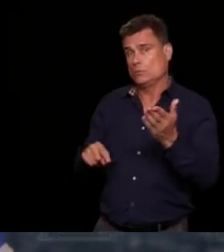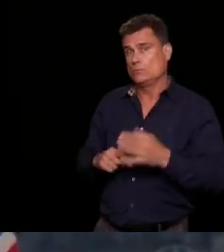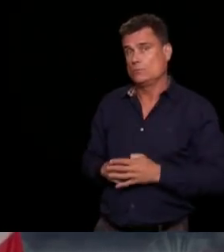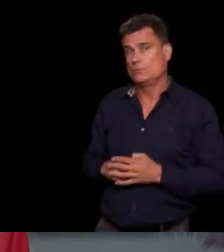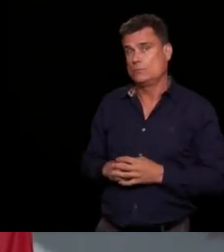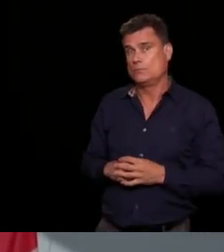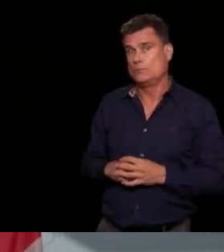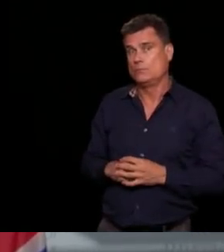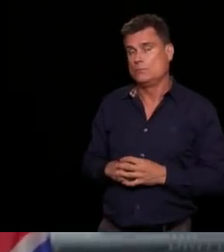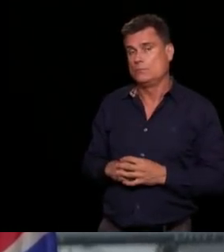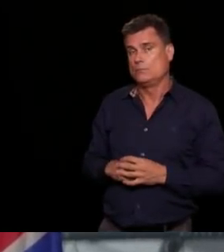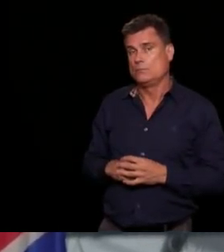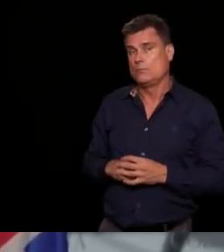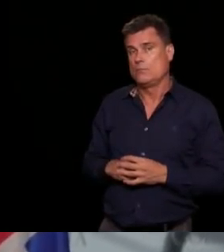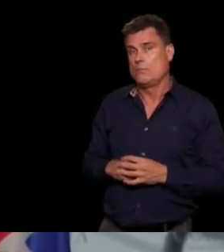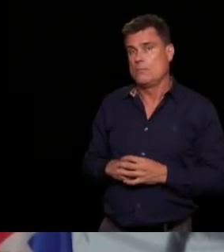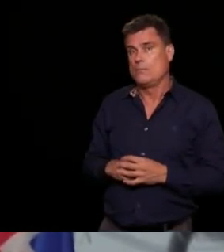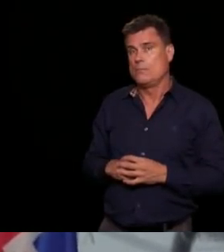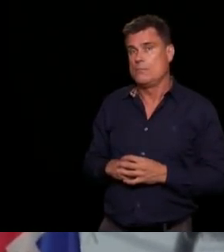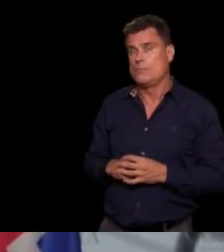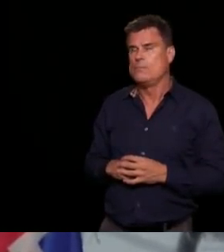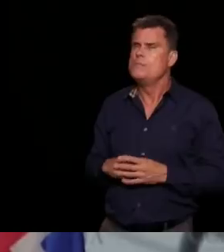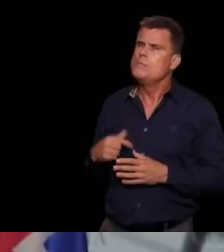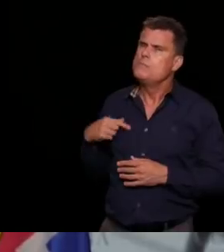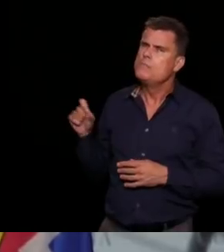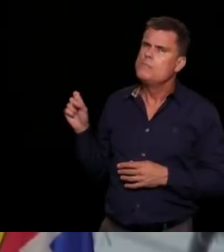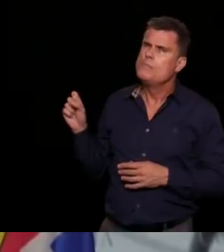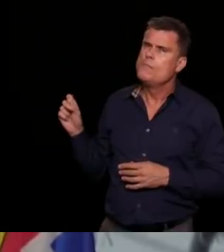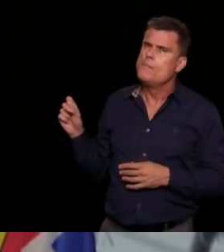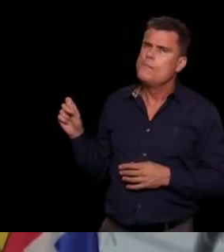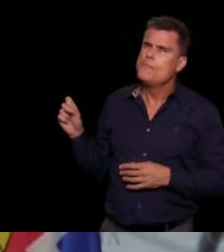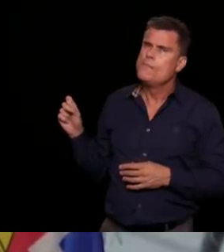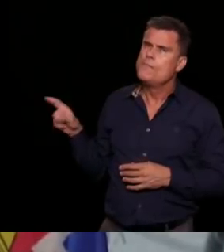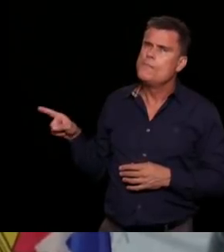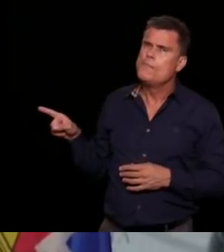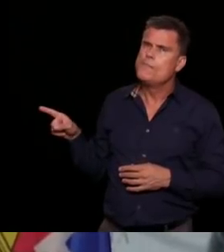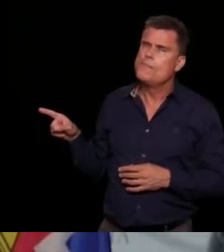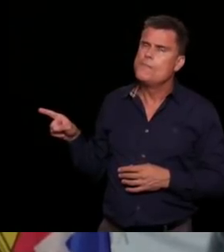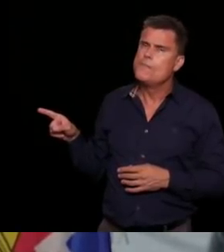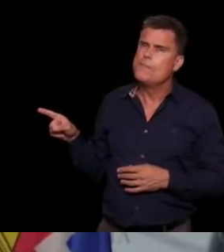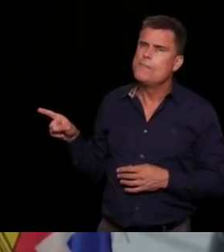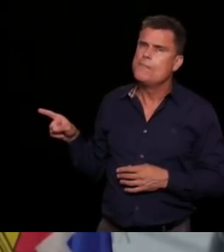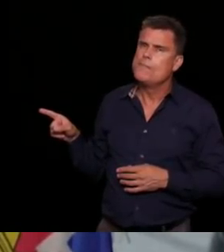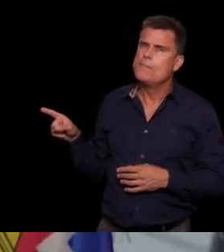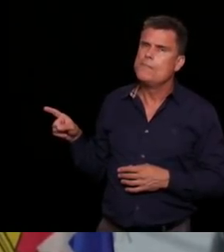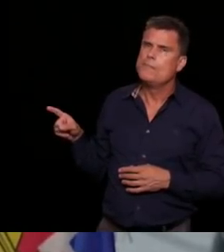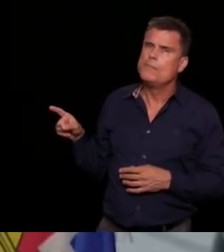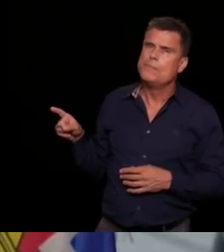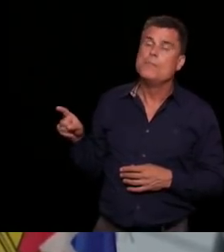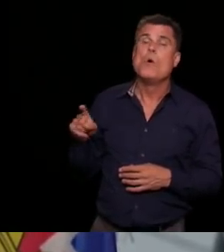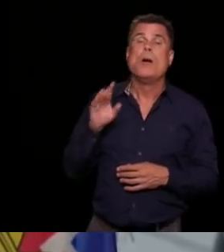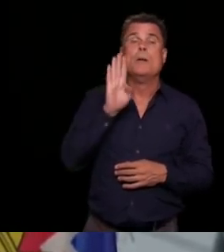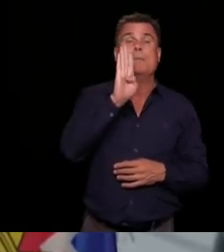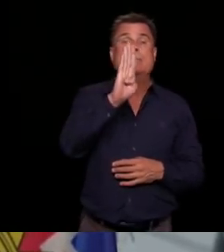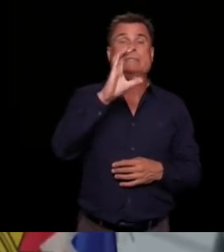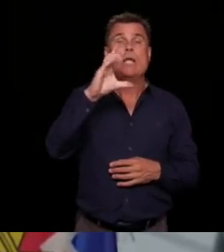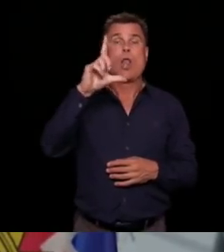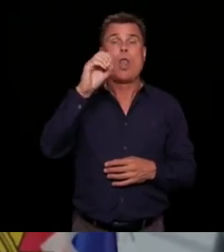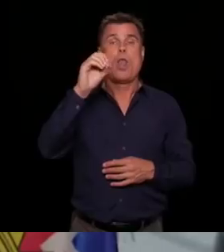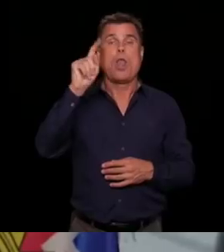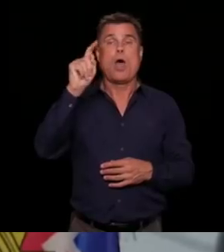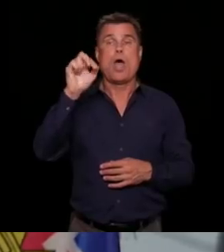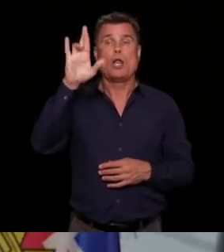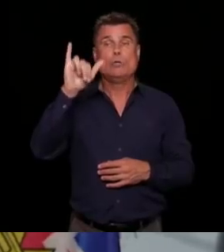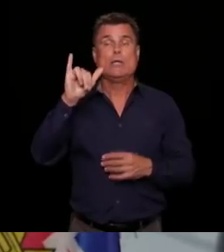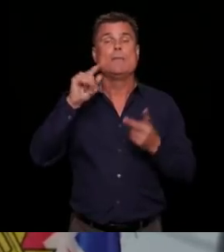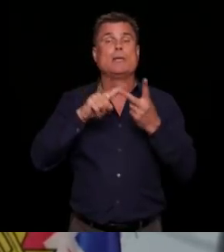As I understand it, the BC Lottery Corporation is working with casinos on reopening plans and what would be required.